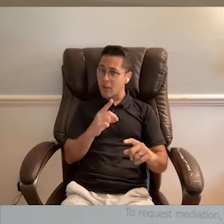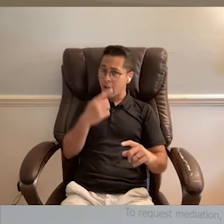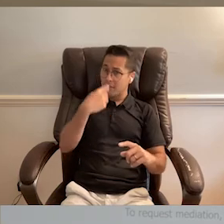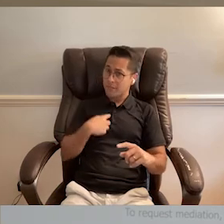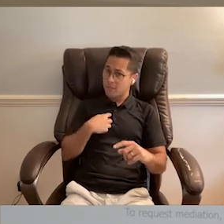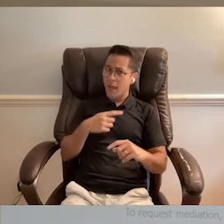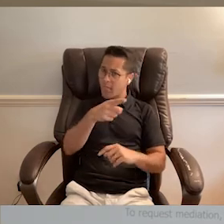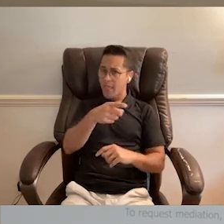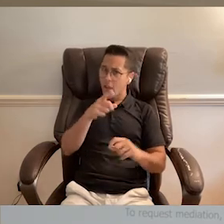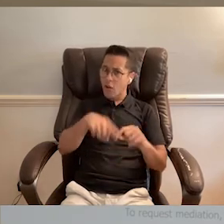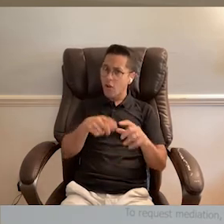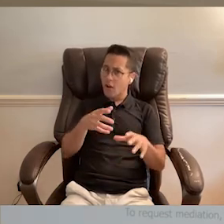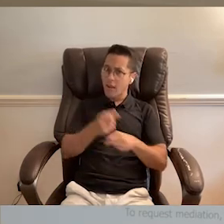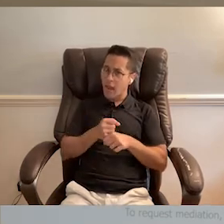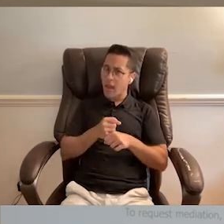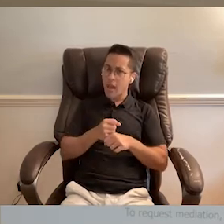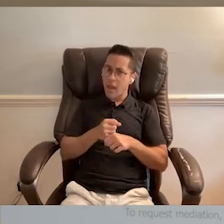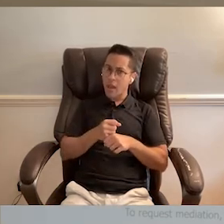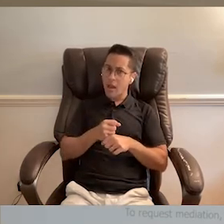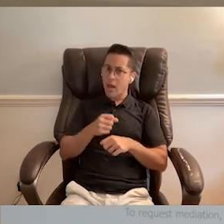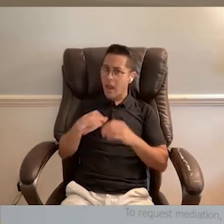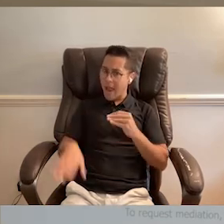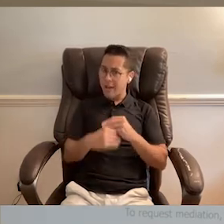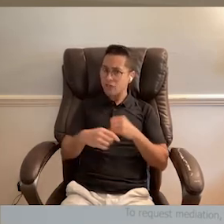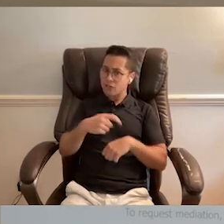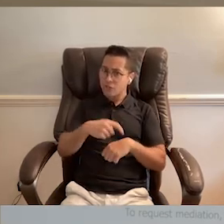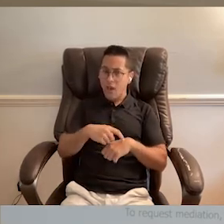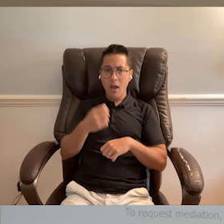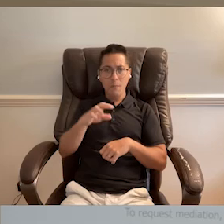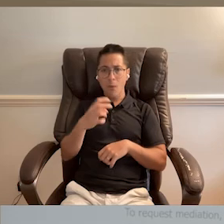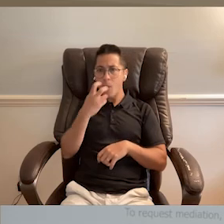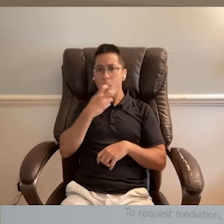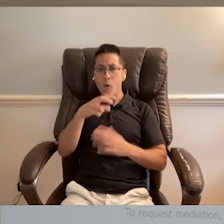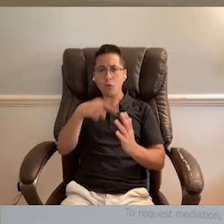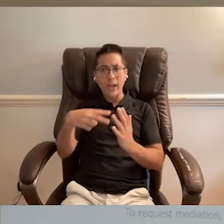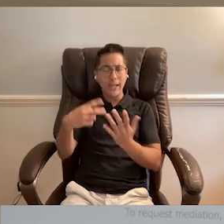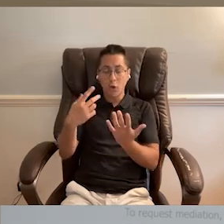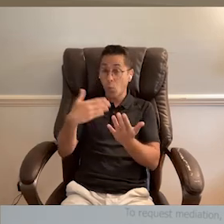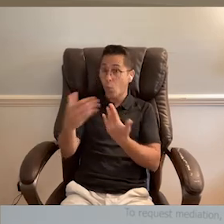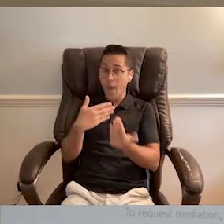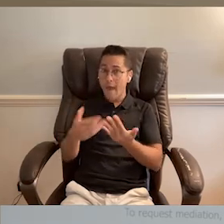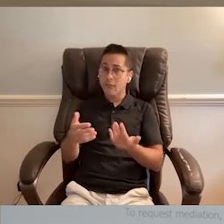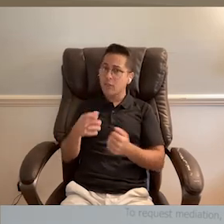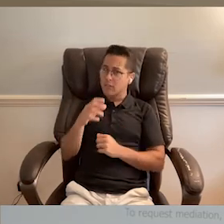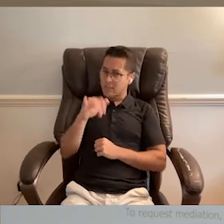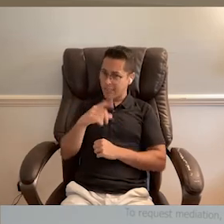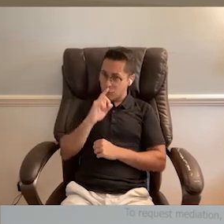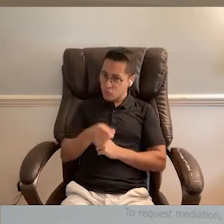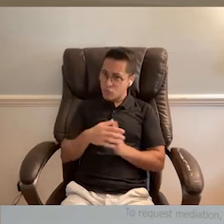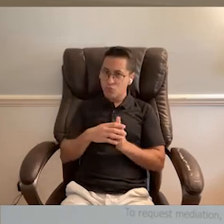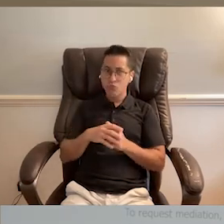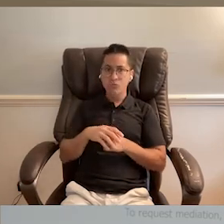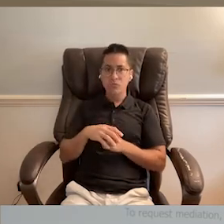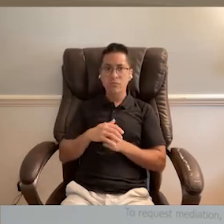get, extra time or oral reading or whatever. Is this true? And a lot of times